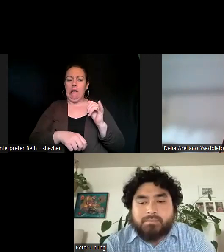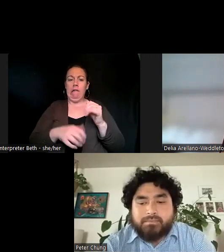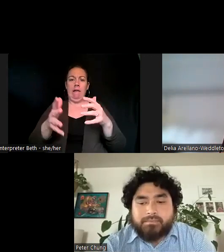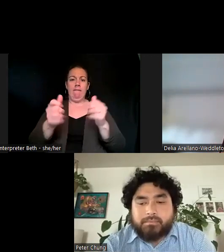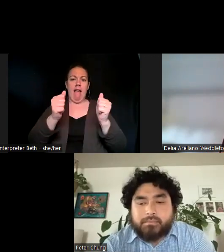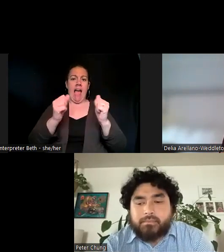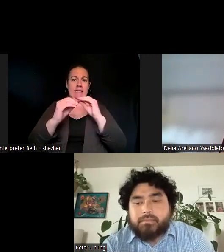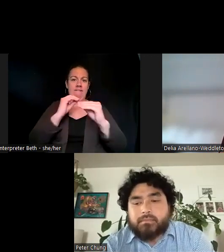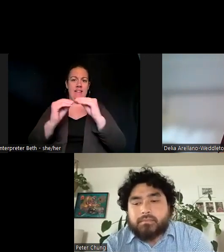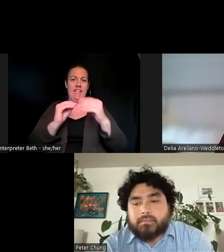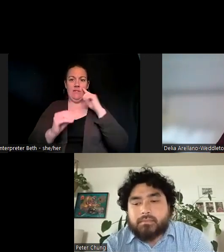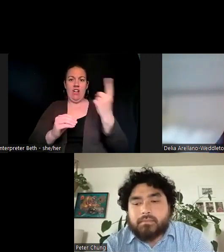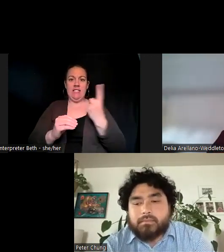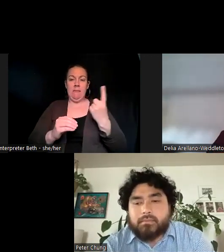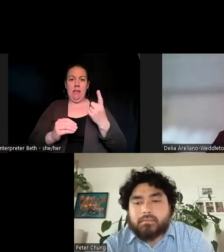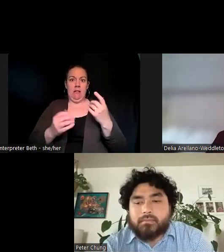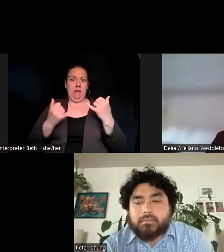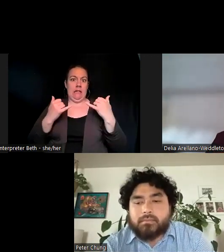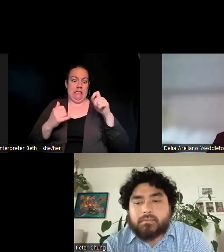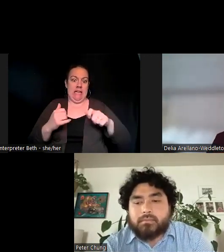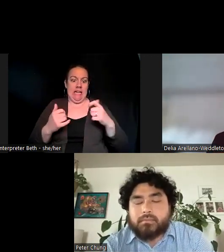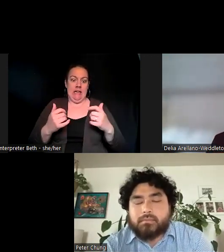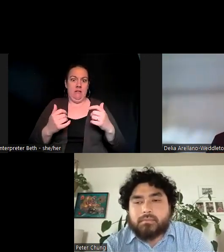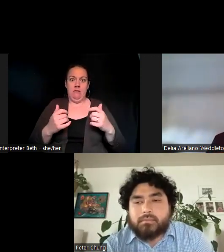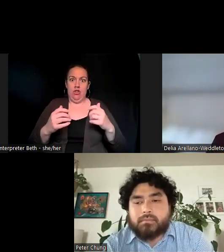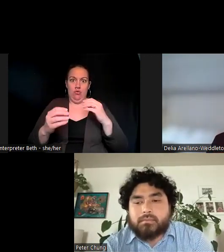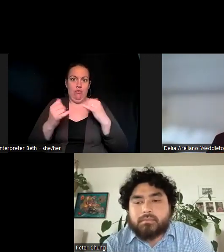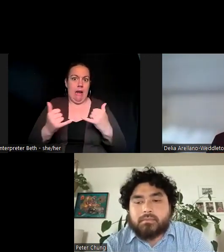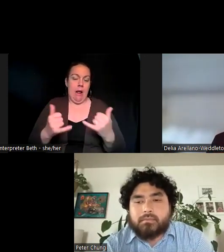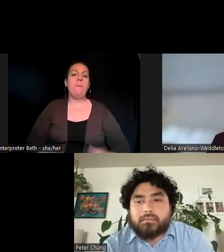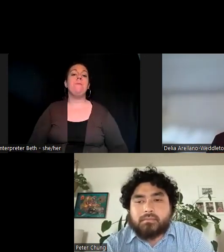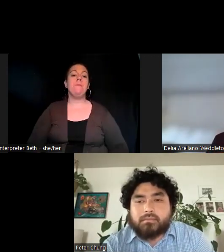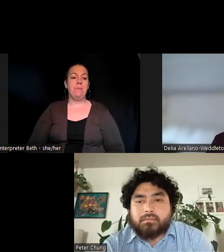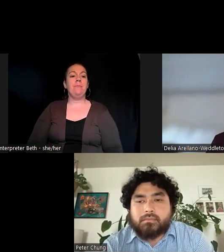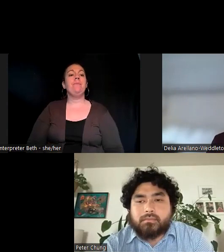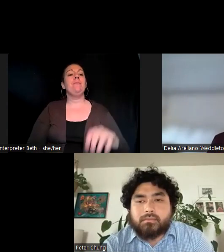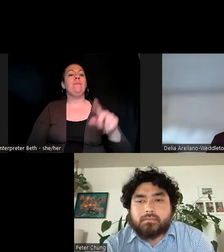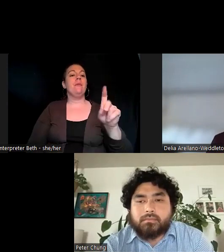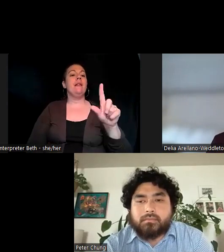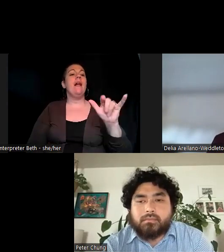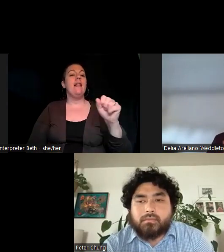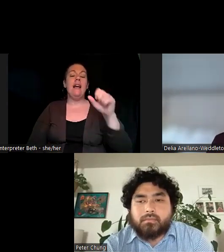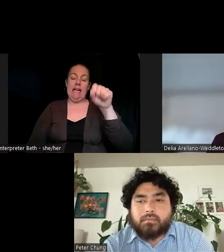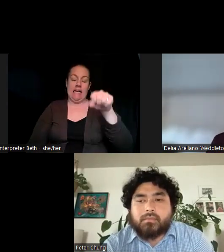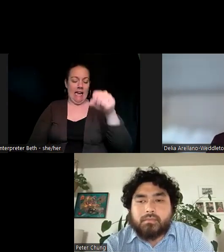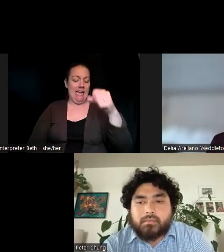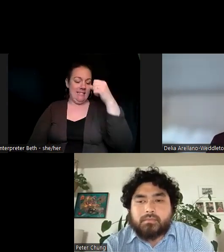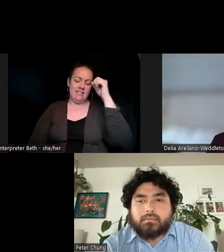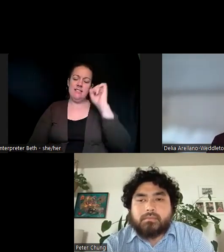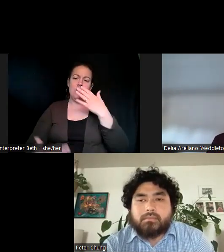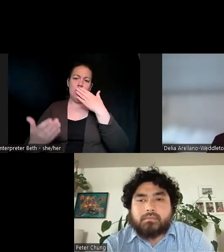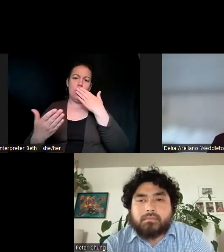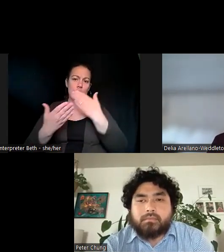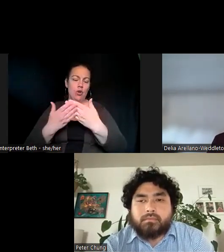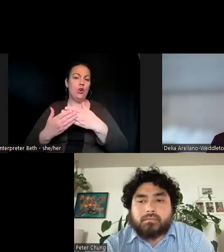urgent? Thank you. I appreciate that. And I also think about all the different players that are involved. And someone just